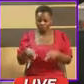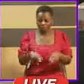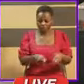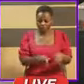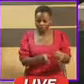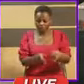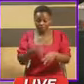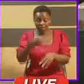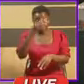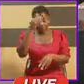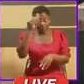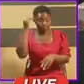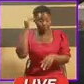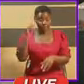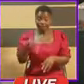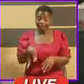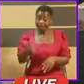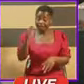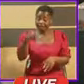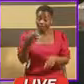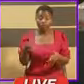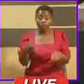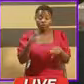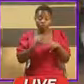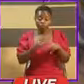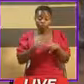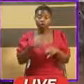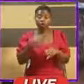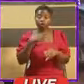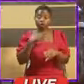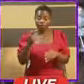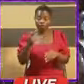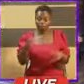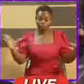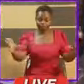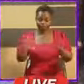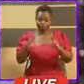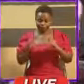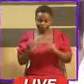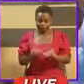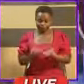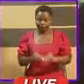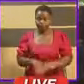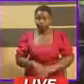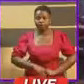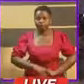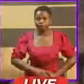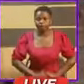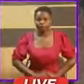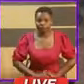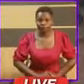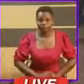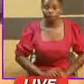Nansana tezifudde, Naffe tulina obuki obwetaavu. Margaret Nalwoza, Rest TV, agaliwo